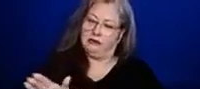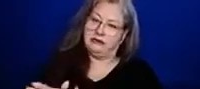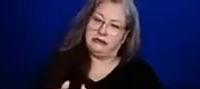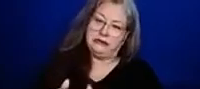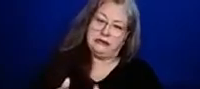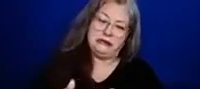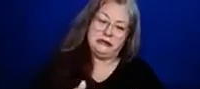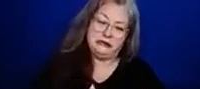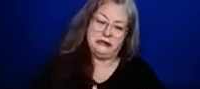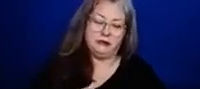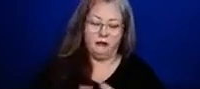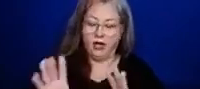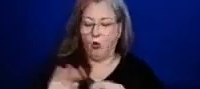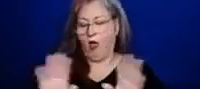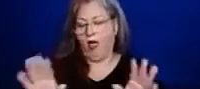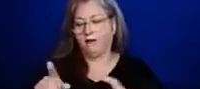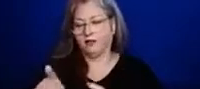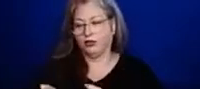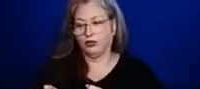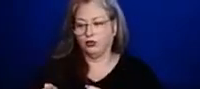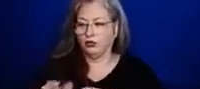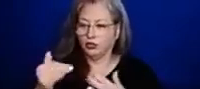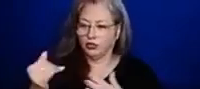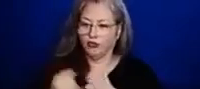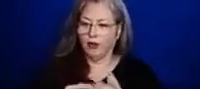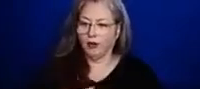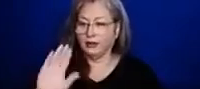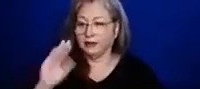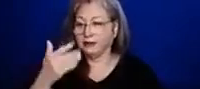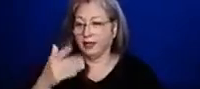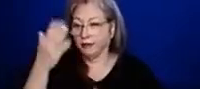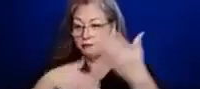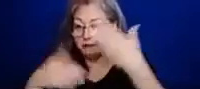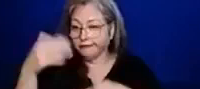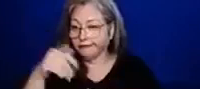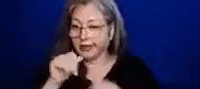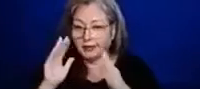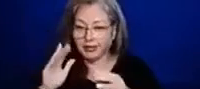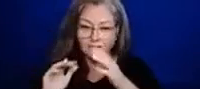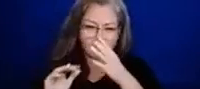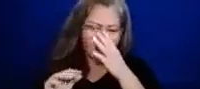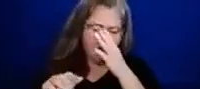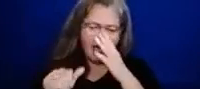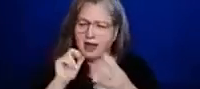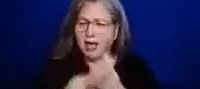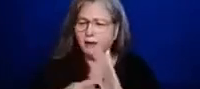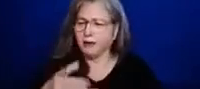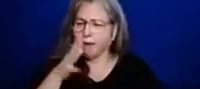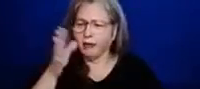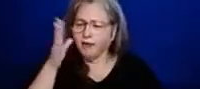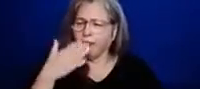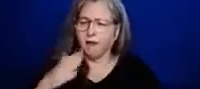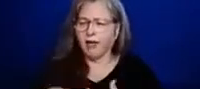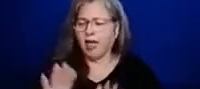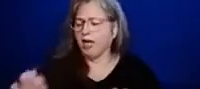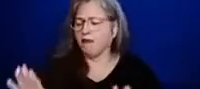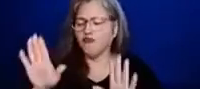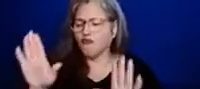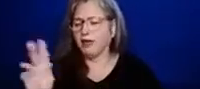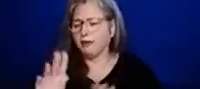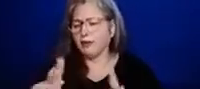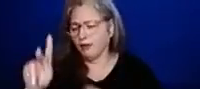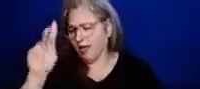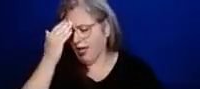And instead of, obviously you were drawing and they didn't even pay attention to it. I mean, we're not talking bad about your parents. I know they were great people,